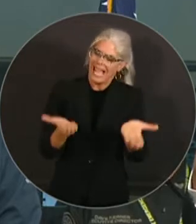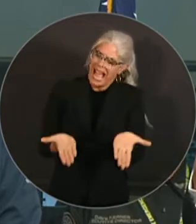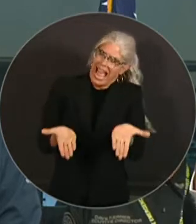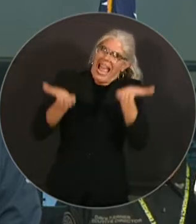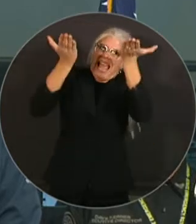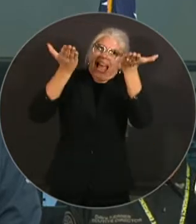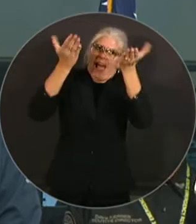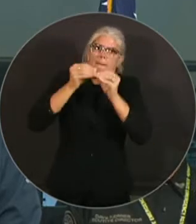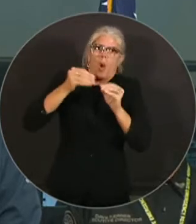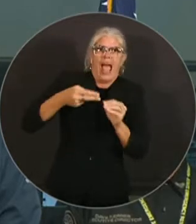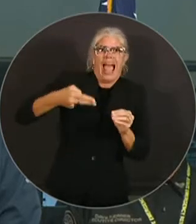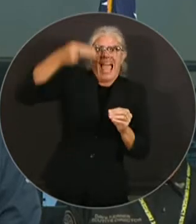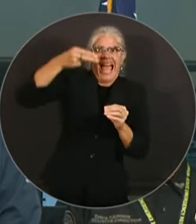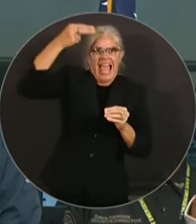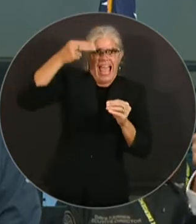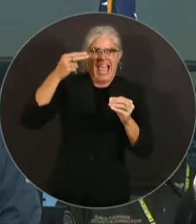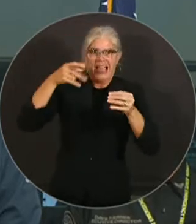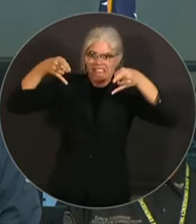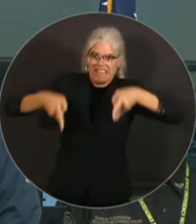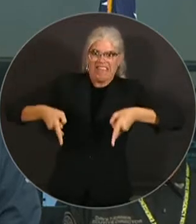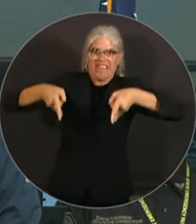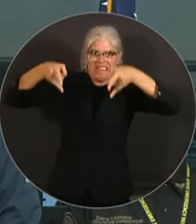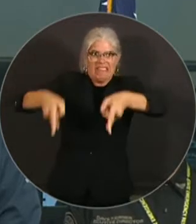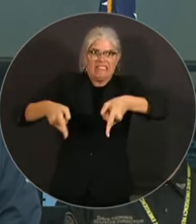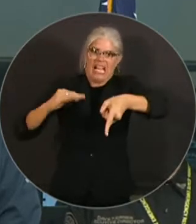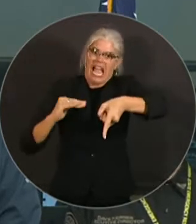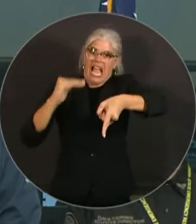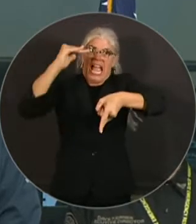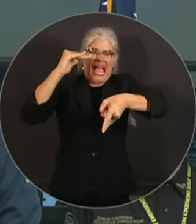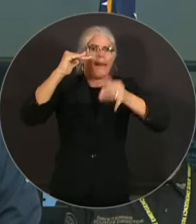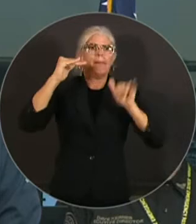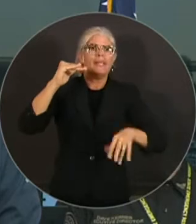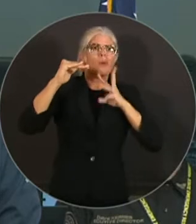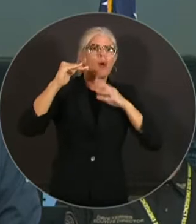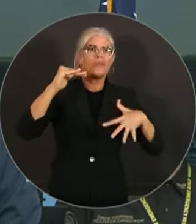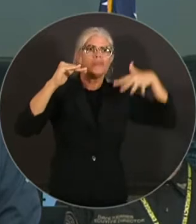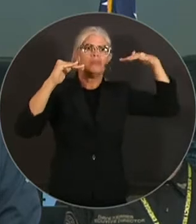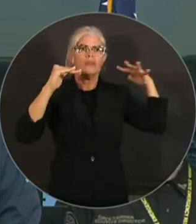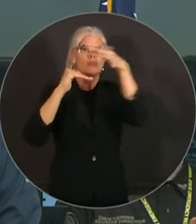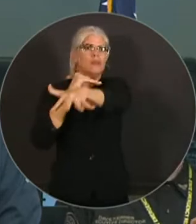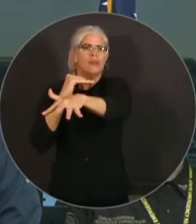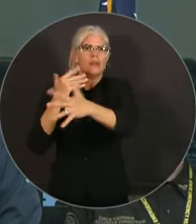have to be raised higher there. And they had kind of the concrete piling.